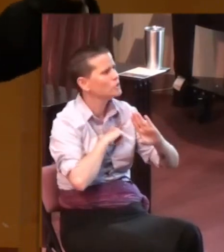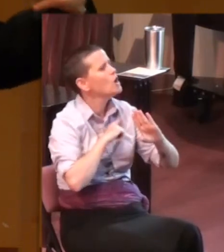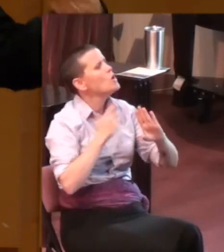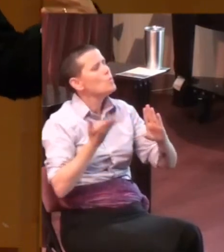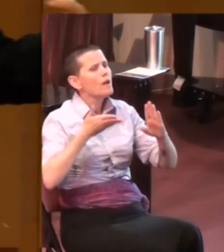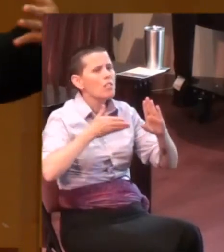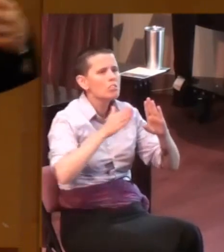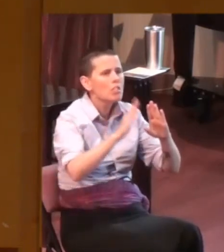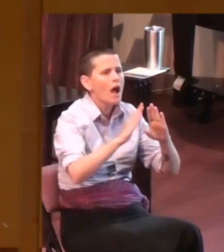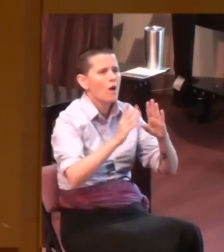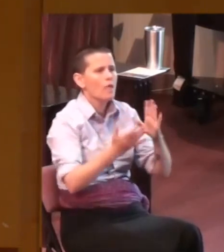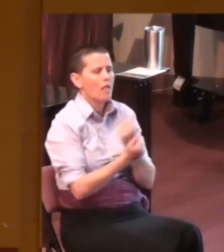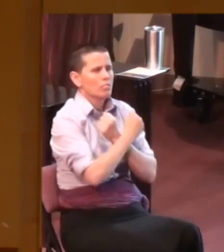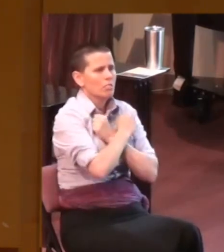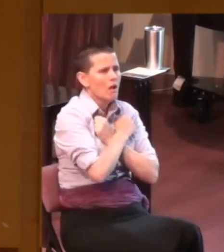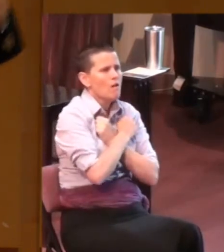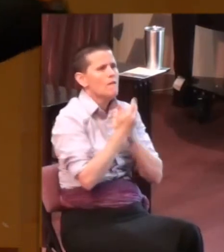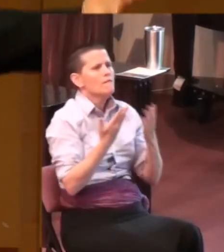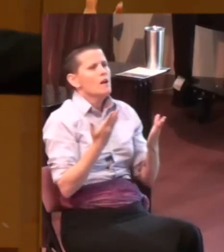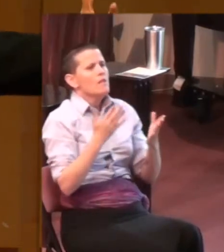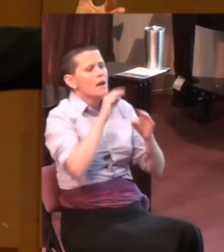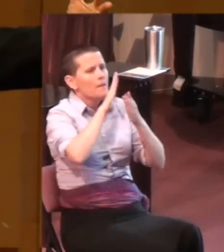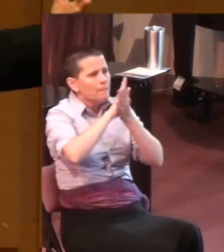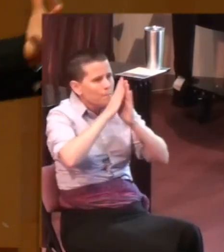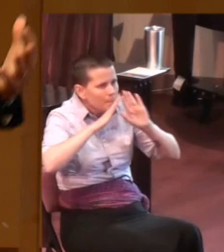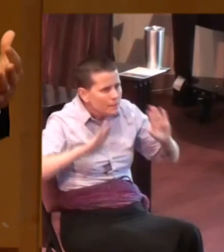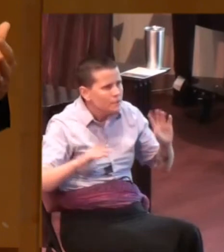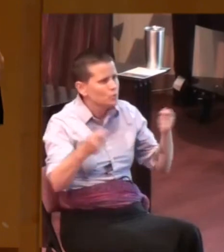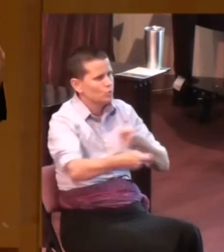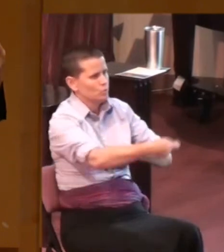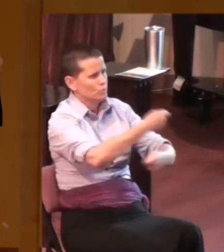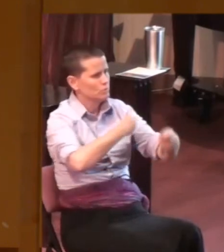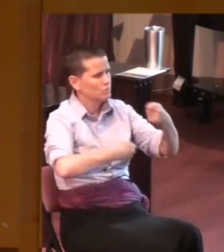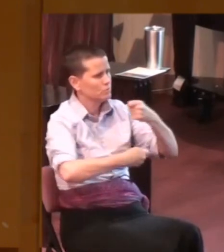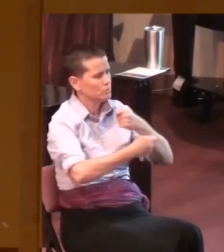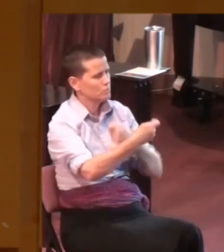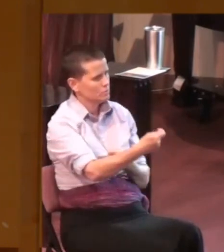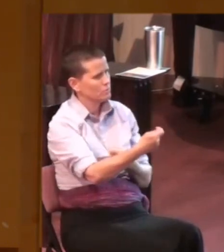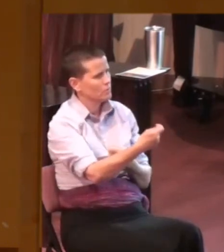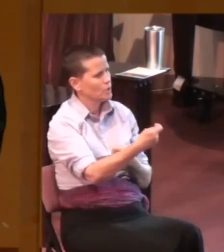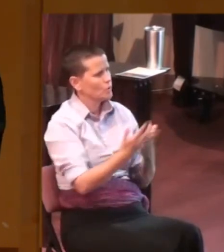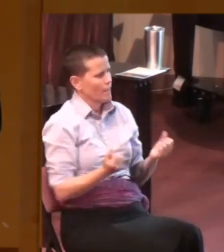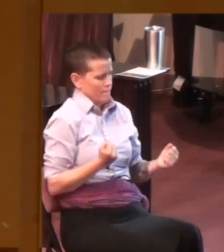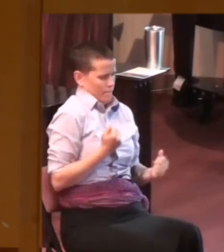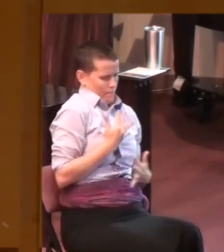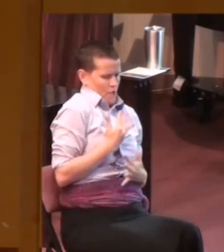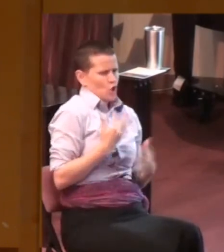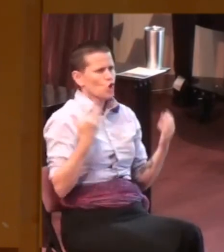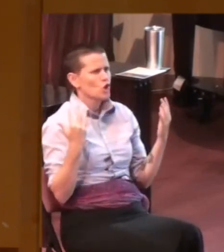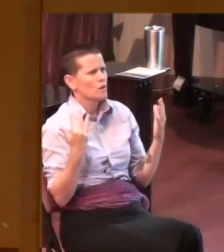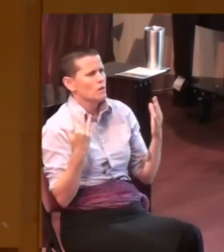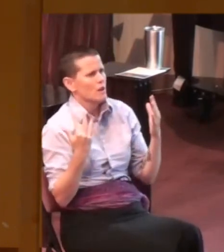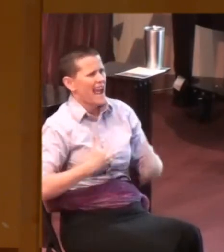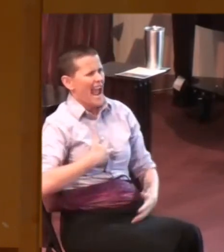and to displace fear, confusion, anger. So that someday, no matter what it is, whether